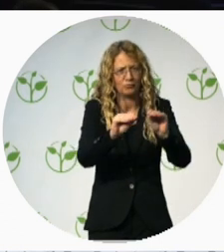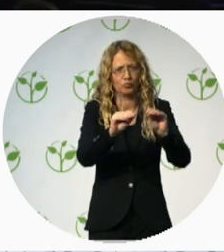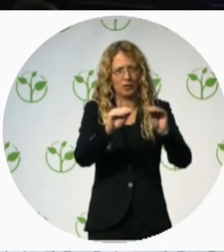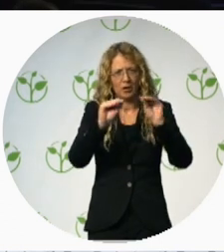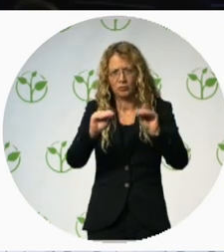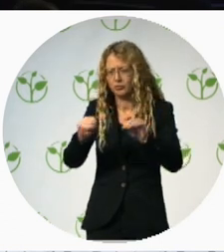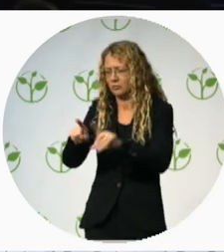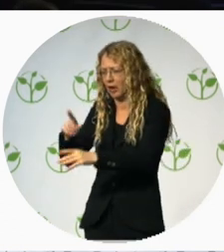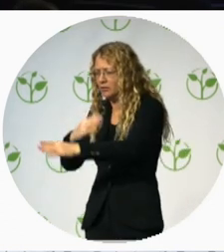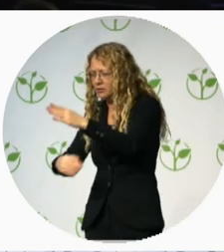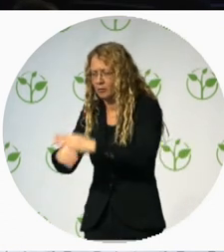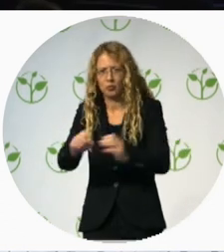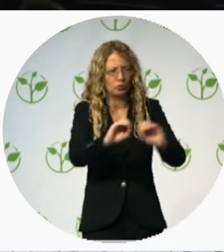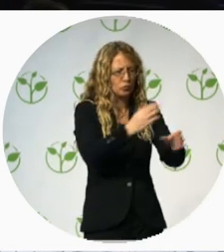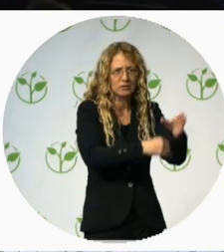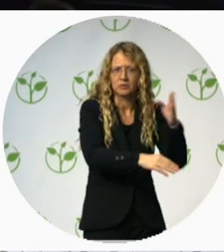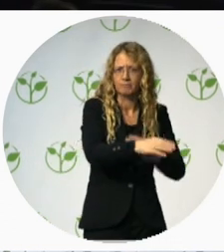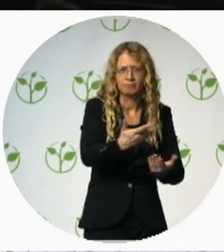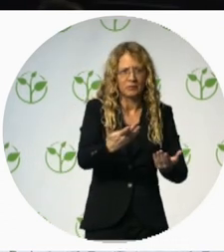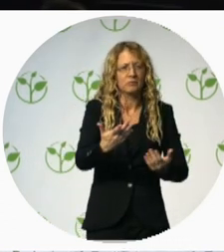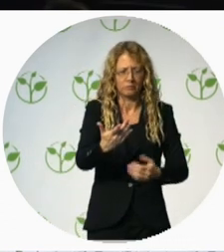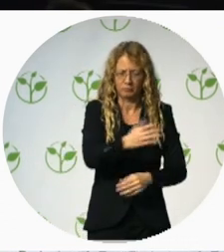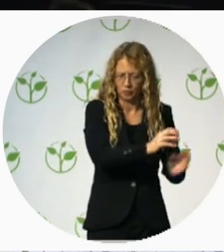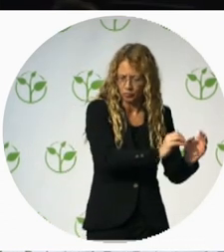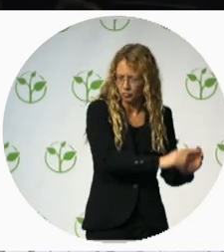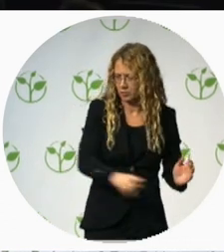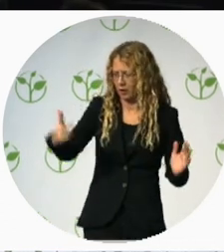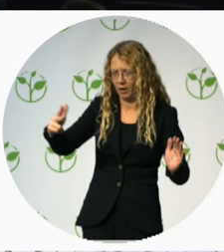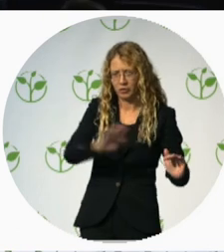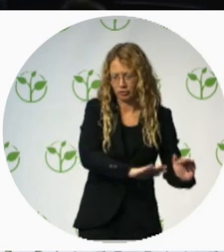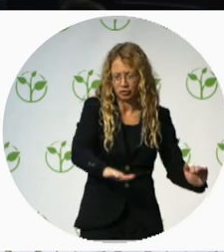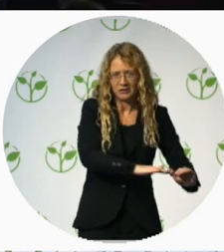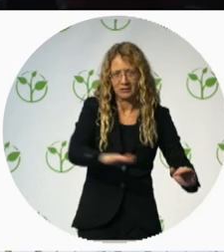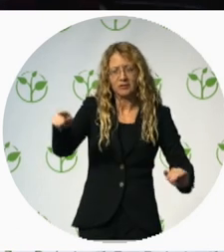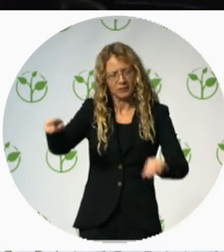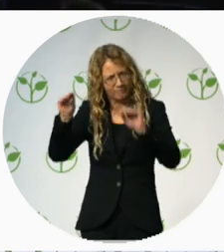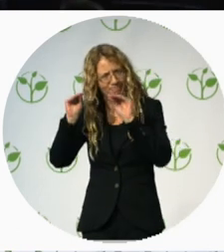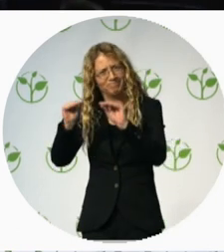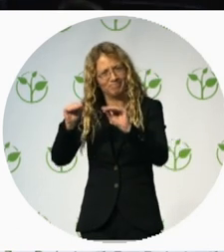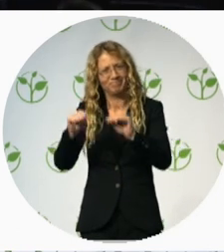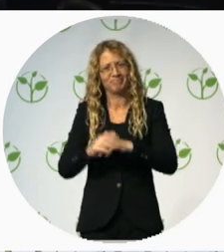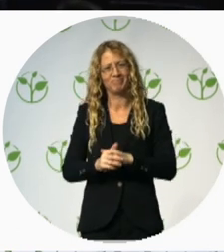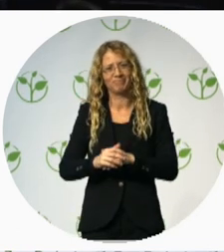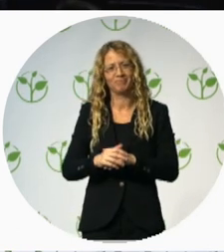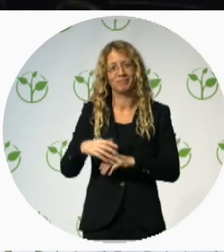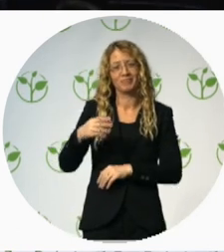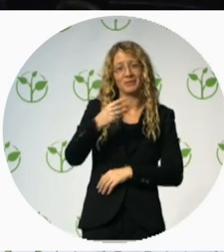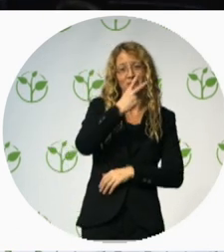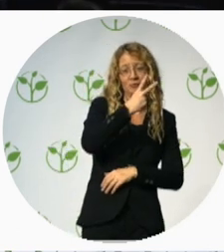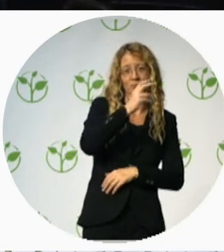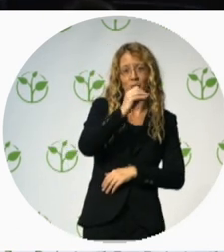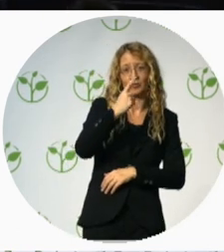aged 0 to 8 years. From 2014 to 2016, approximately 18,000 patients were